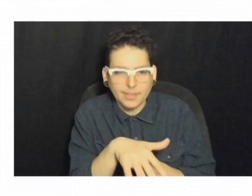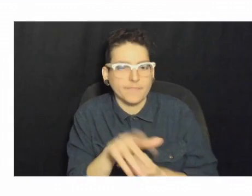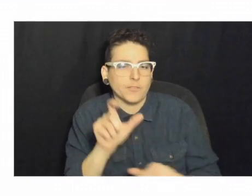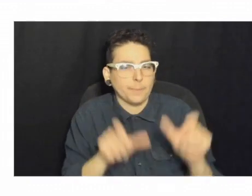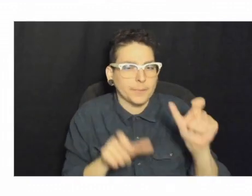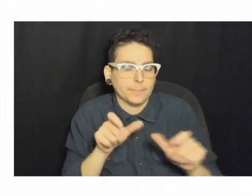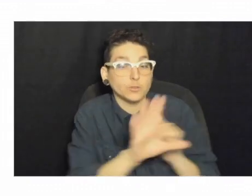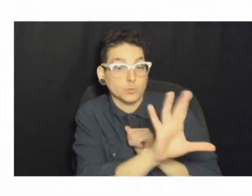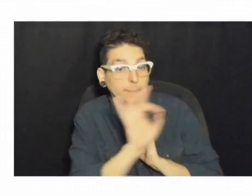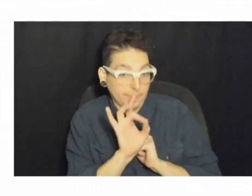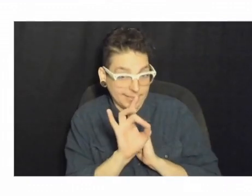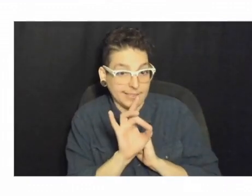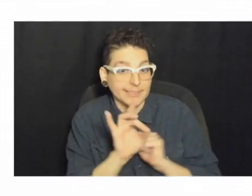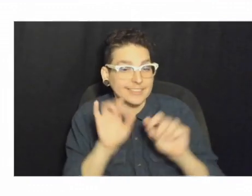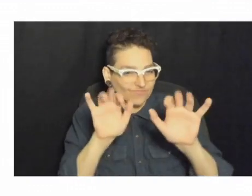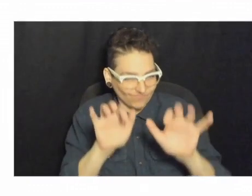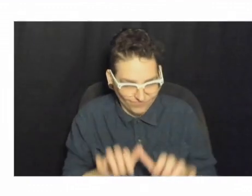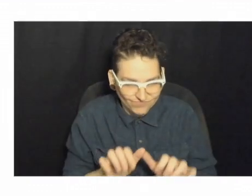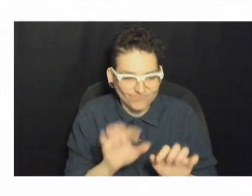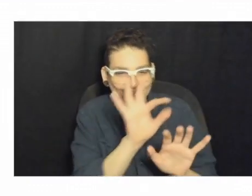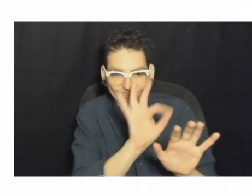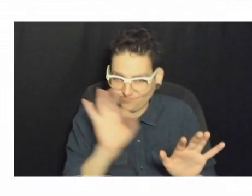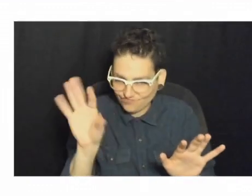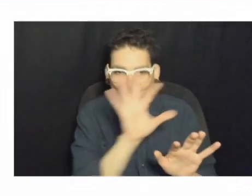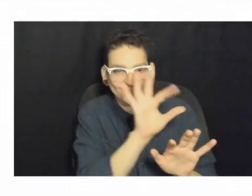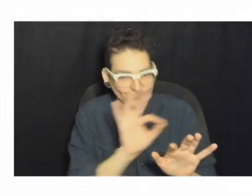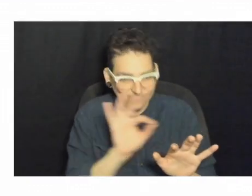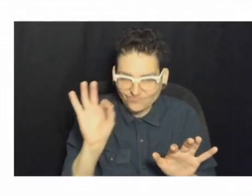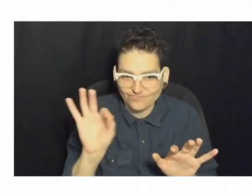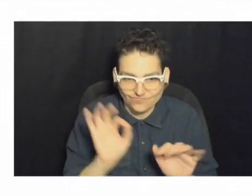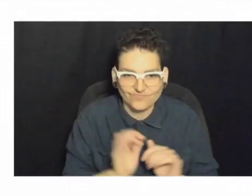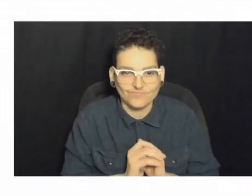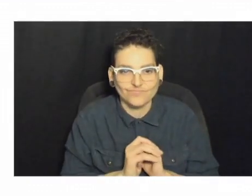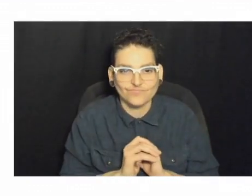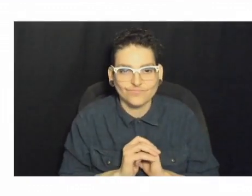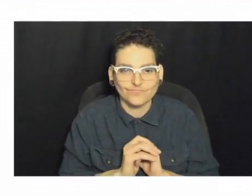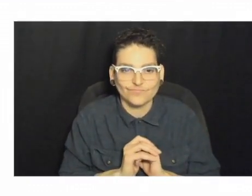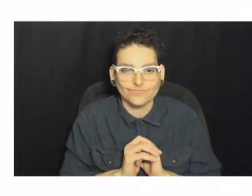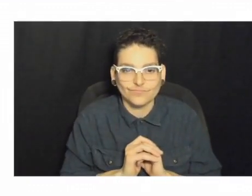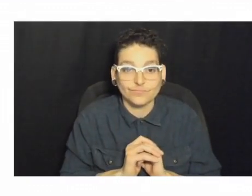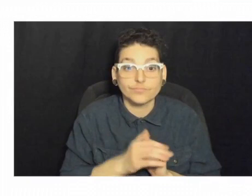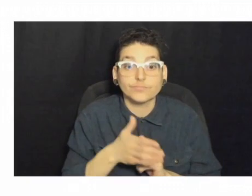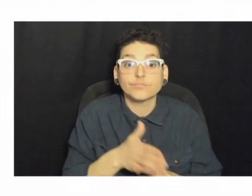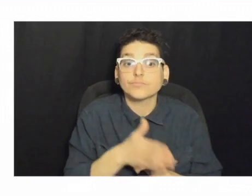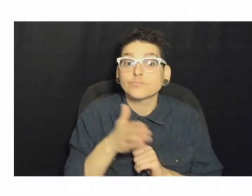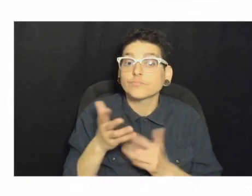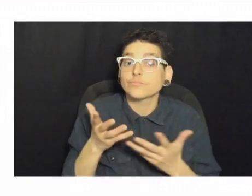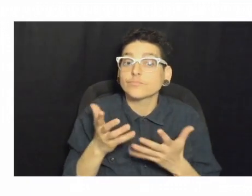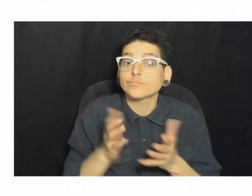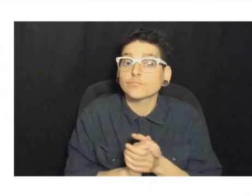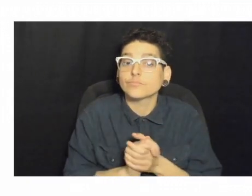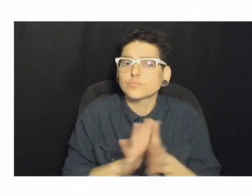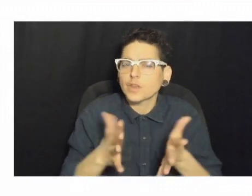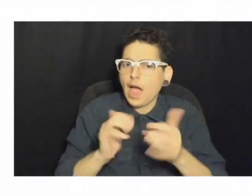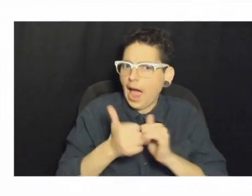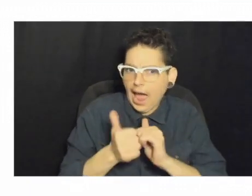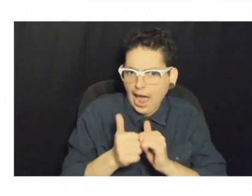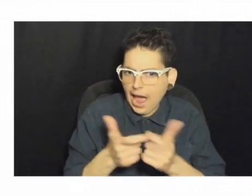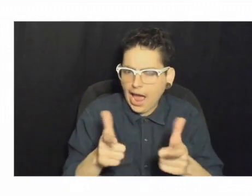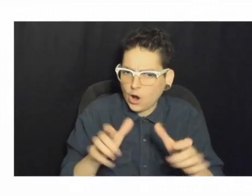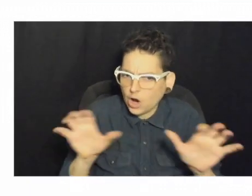terms of what you need to move these action forwards in your work, strategic plans with communities